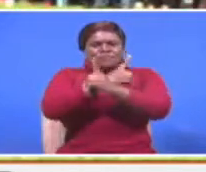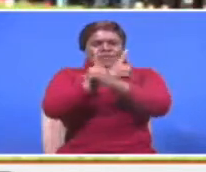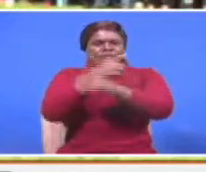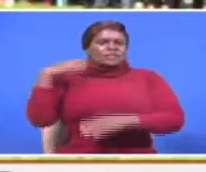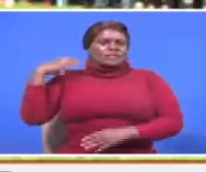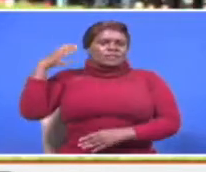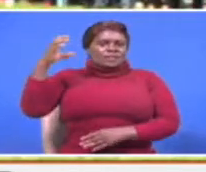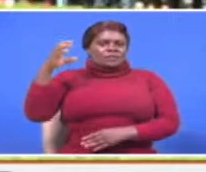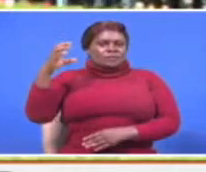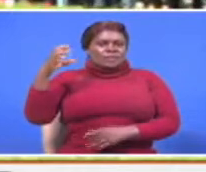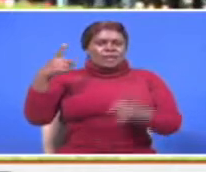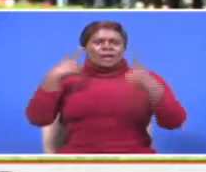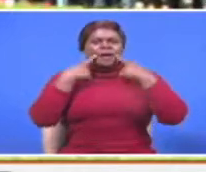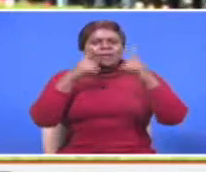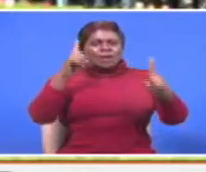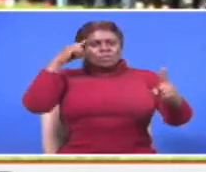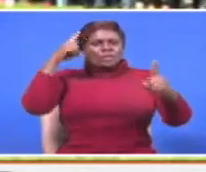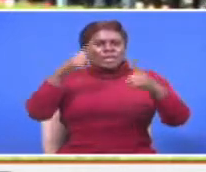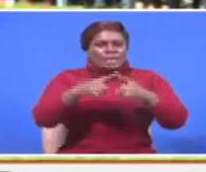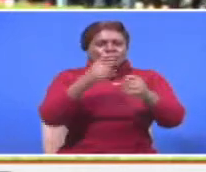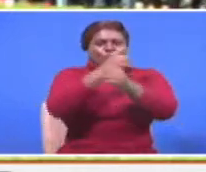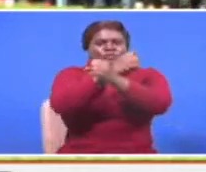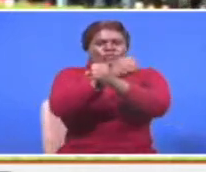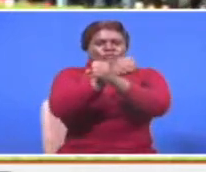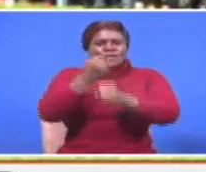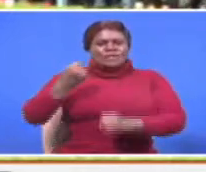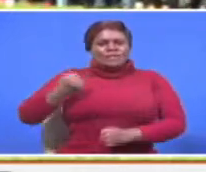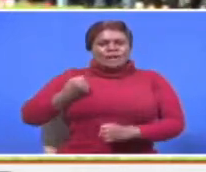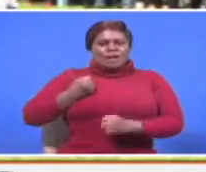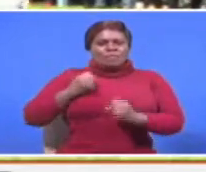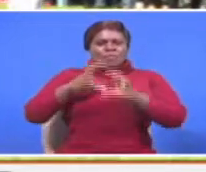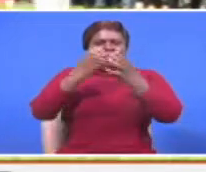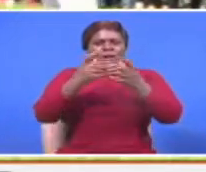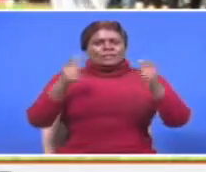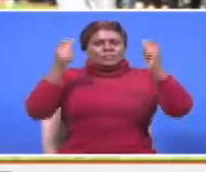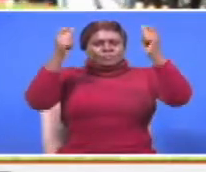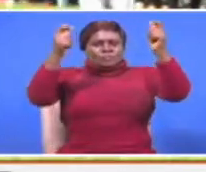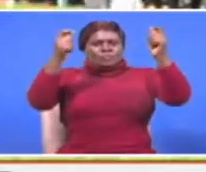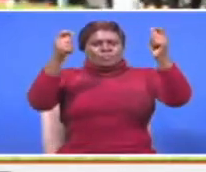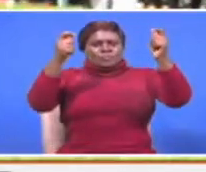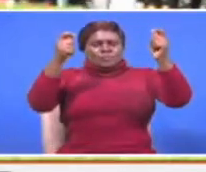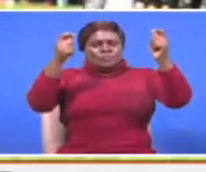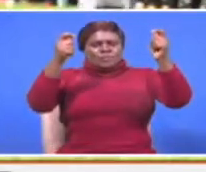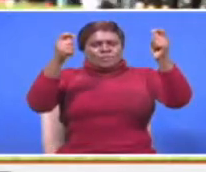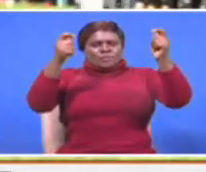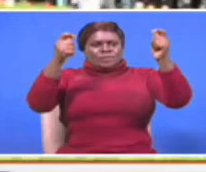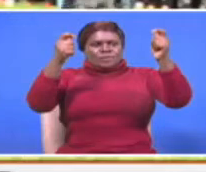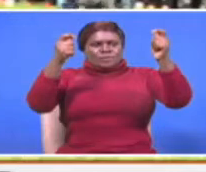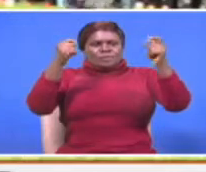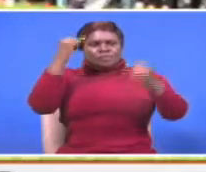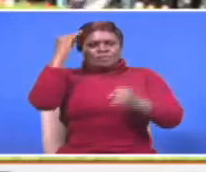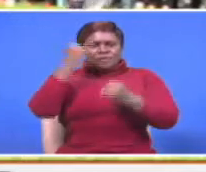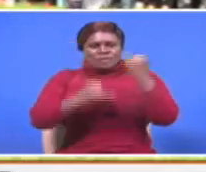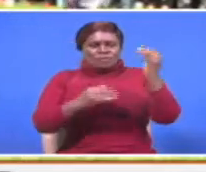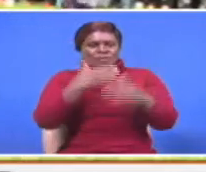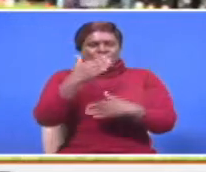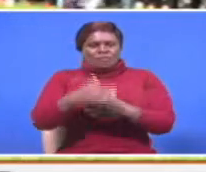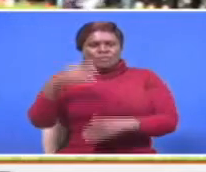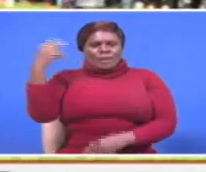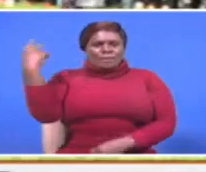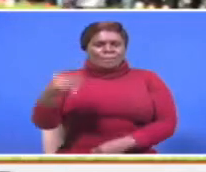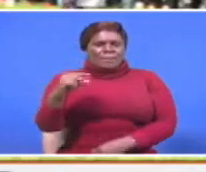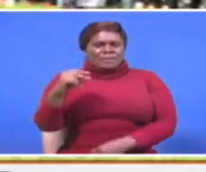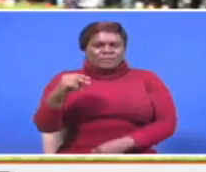champions Kwandanze declared their intention to defend the girls' volleyball title by qualifying in the finals after they